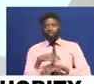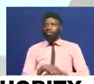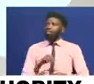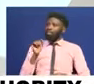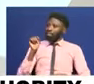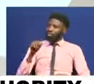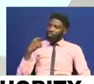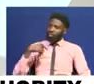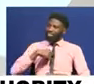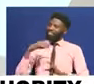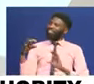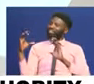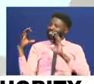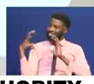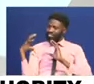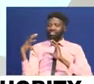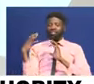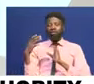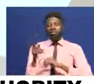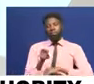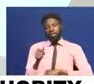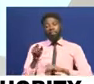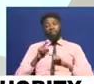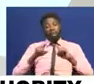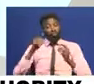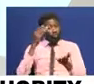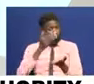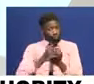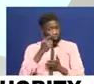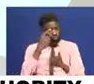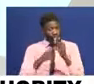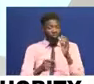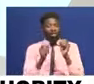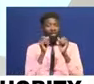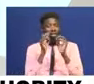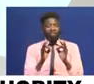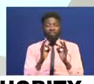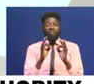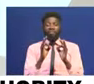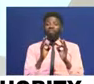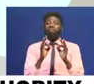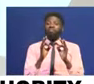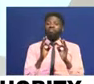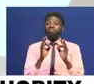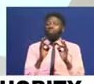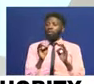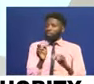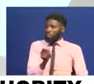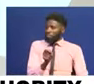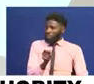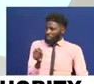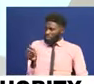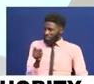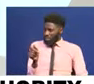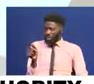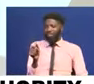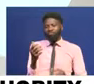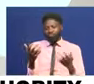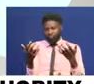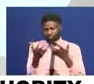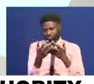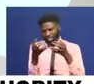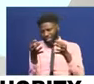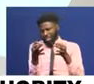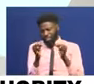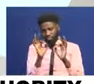inherit. But the truth of the matter is, mm-hmm. at the end of the day, as long as those bills are tabulated properly, mm-hmm. the accounts are reconciled, and the amounts